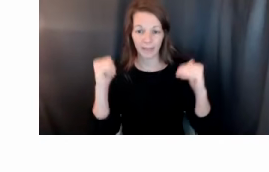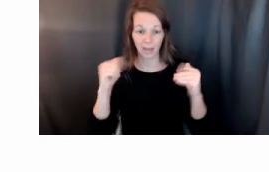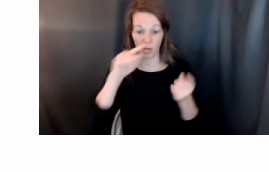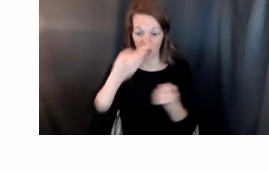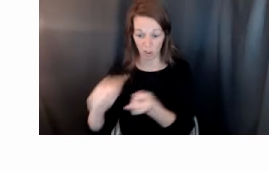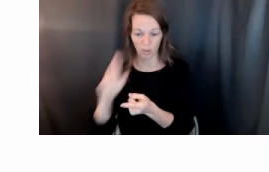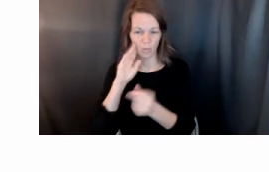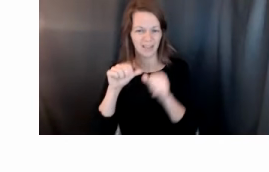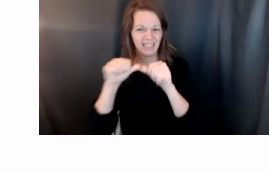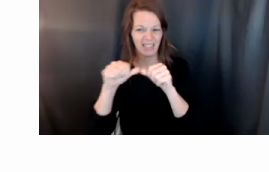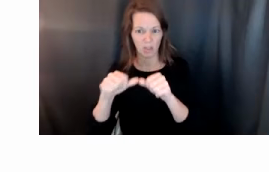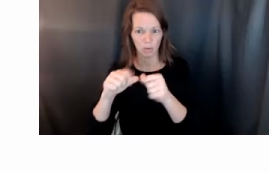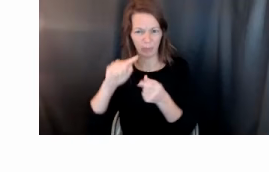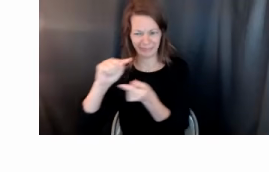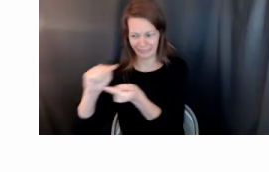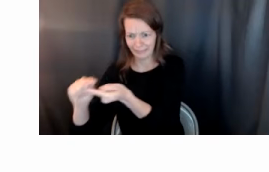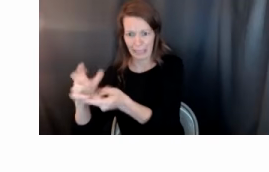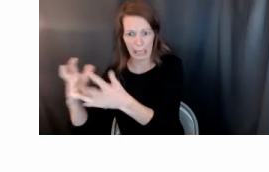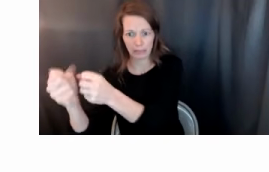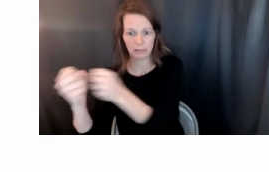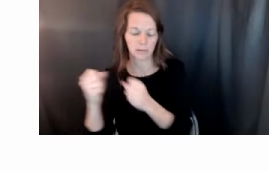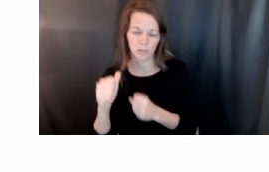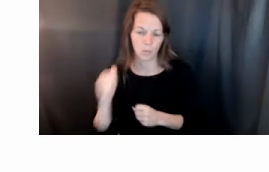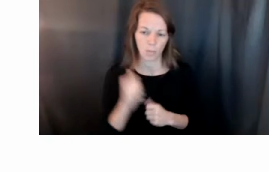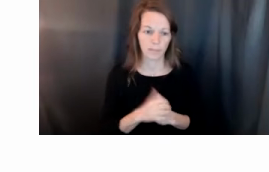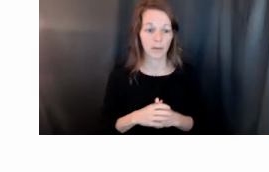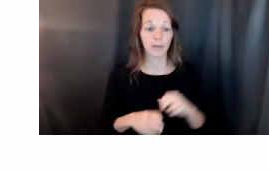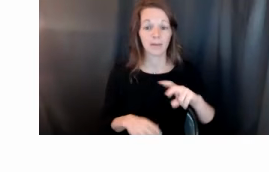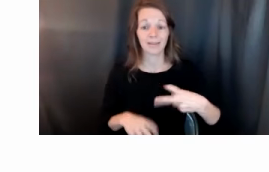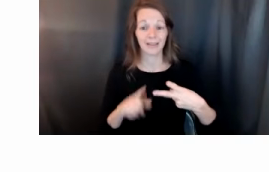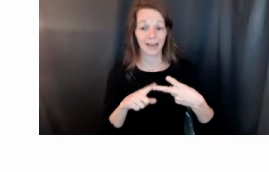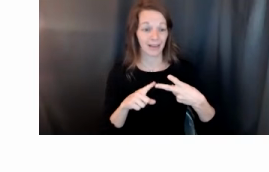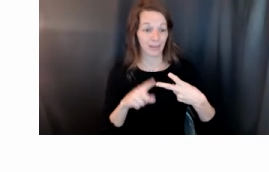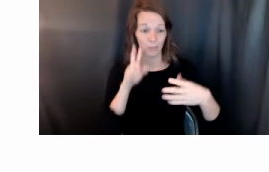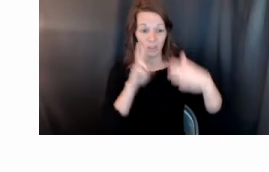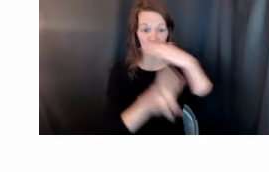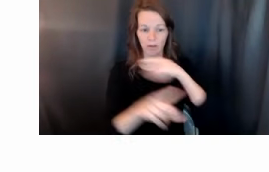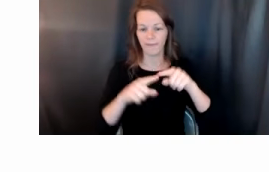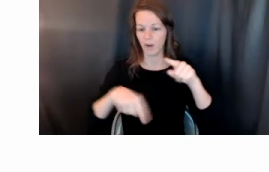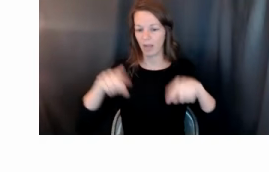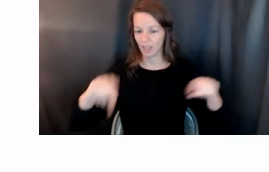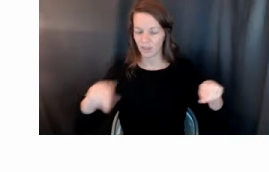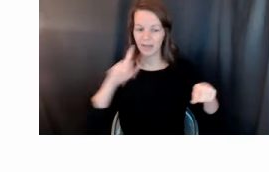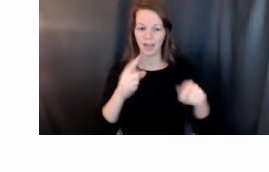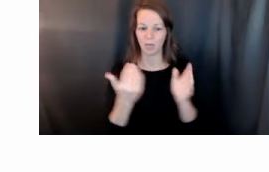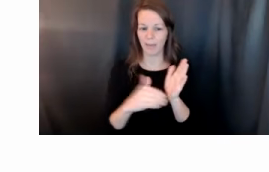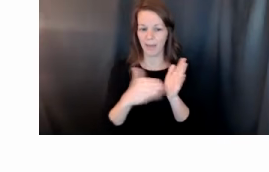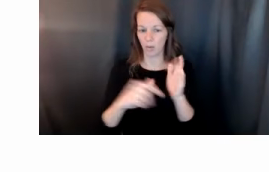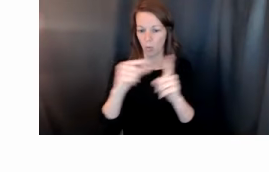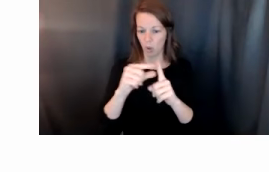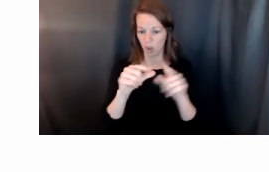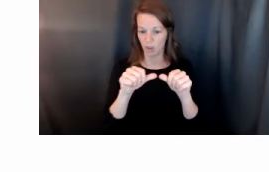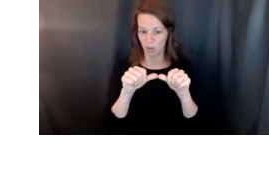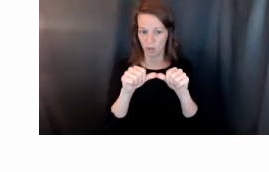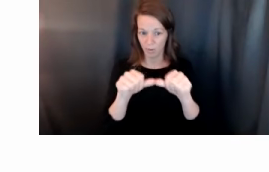reduction will continue ad nauseum. The second prediction is that variation in repeated word duration can